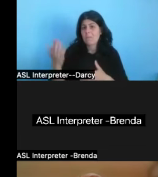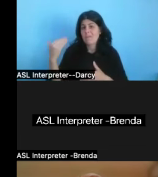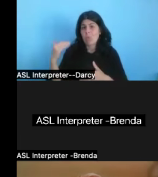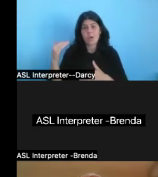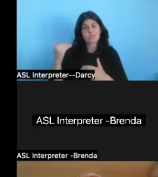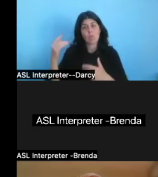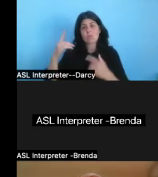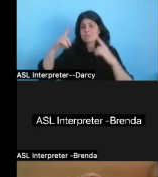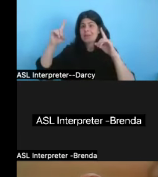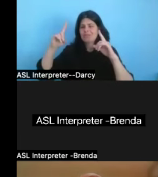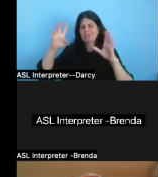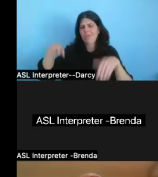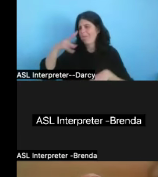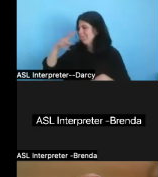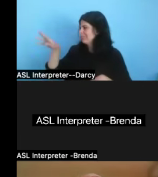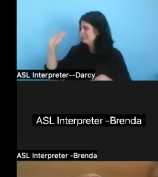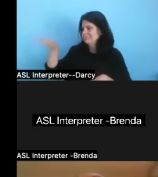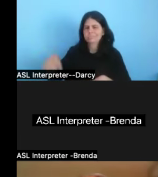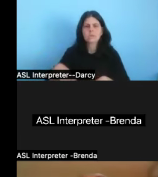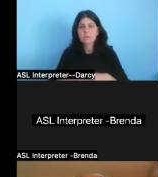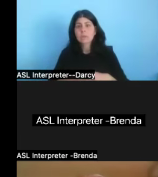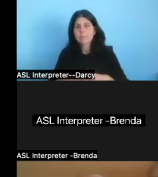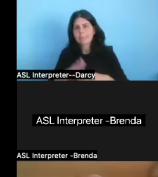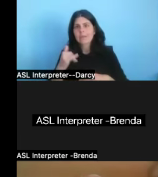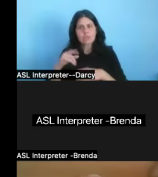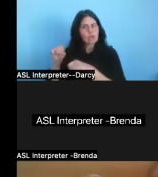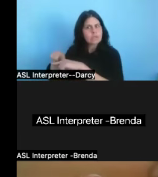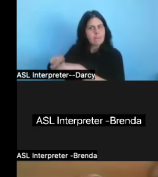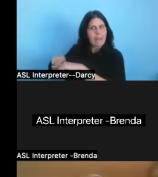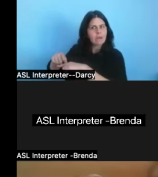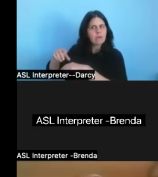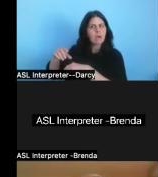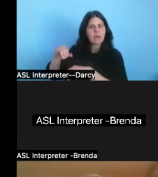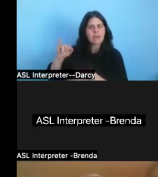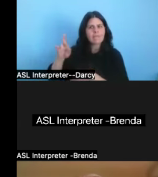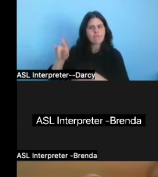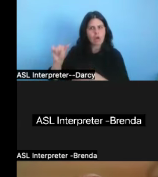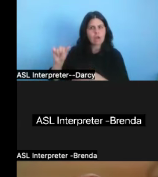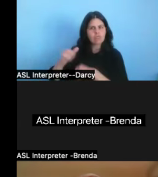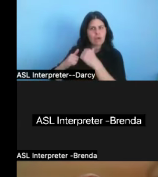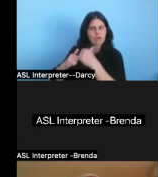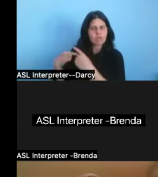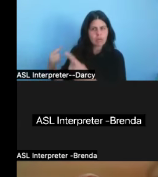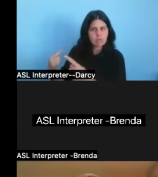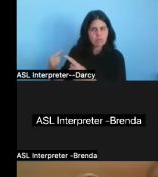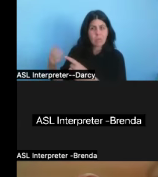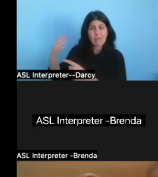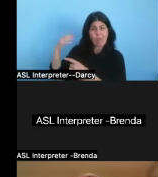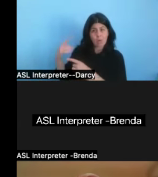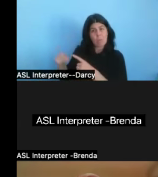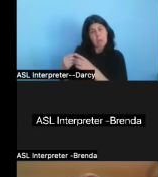had reliable infrastructure for a long period of time during the heyday of when it was reasonably new and